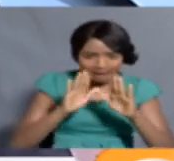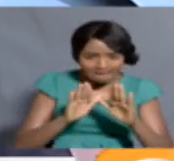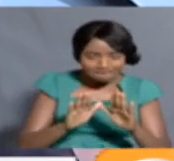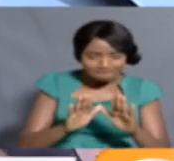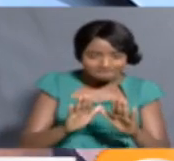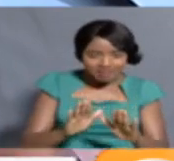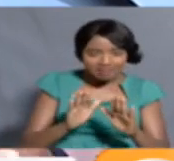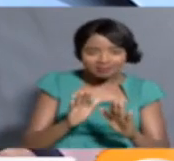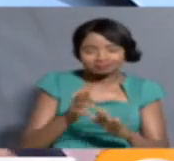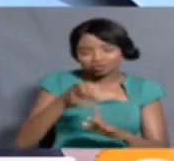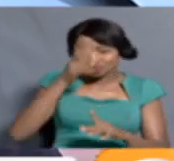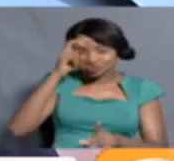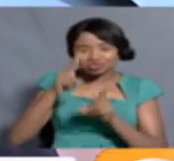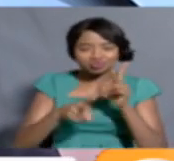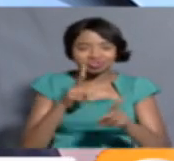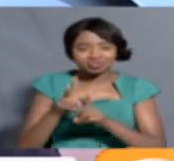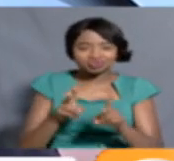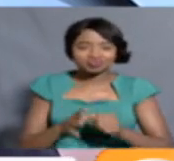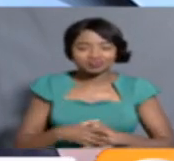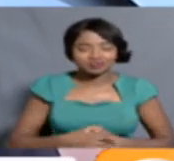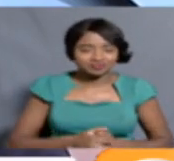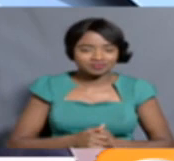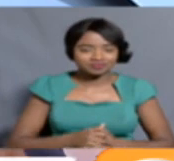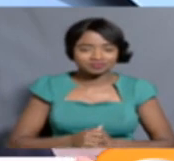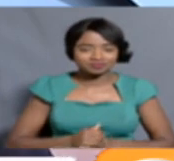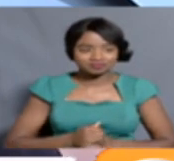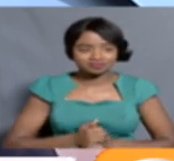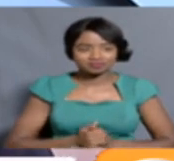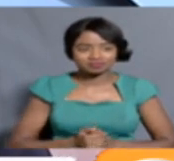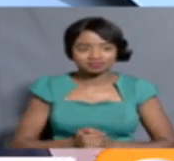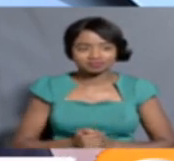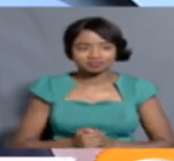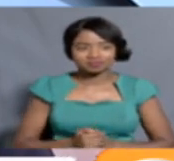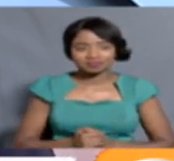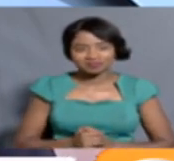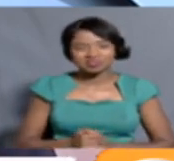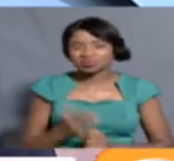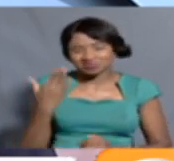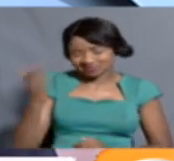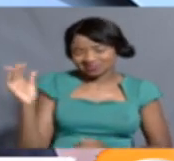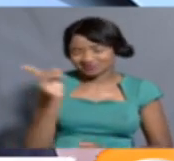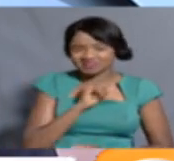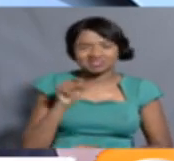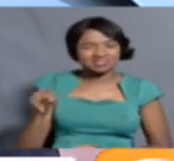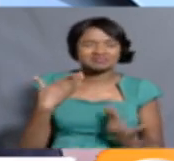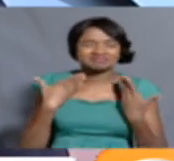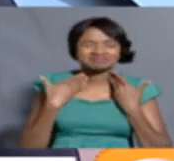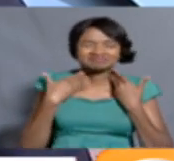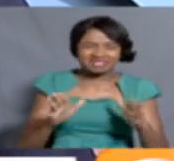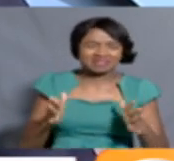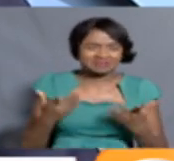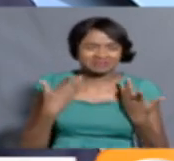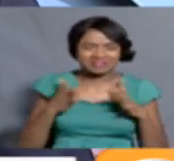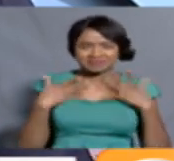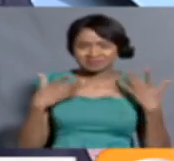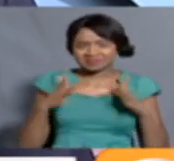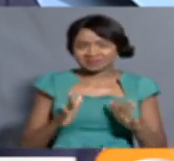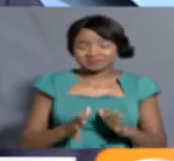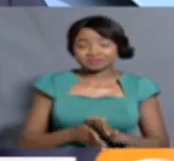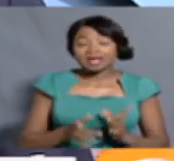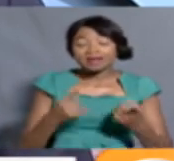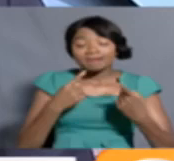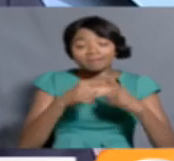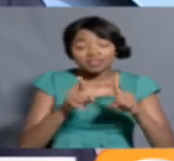delivering for the period between now and then. And the irritation is clear to show. Number two, I